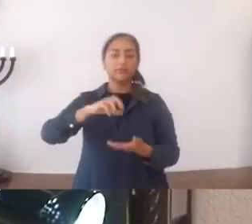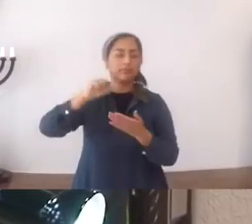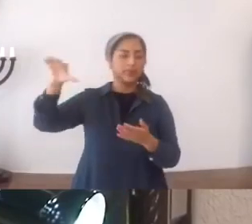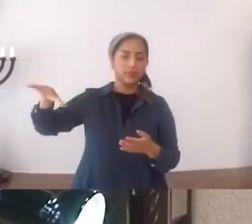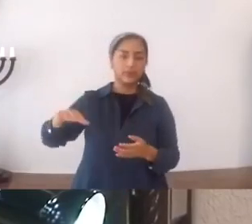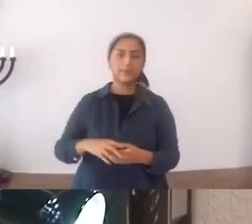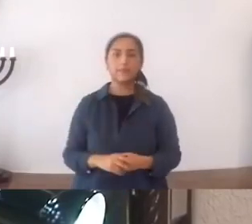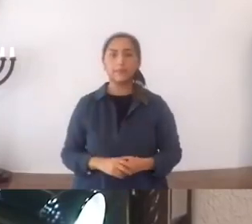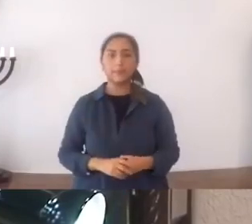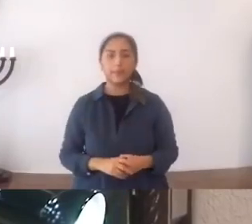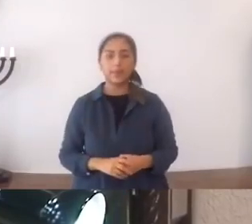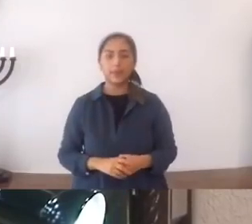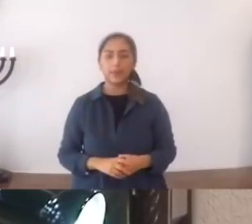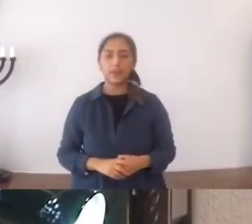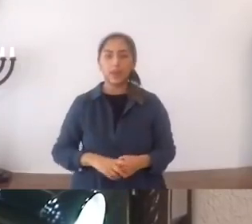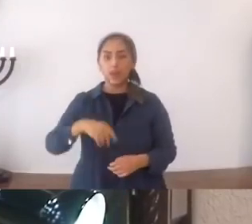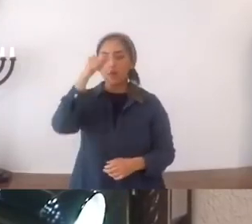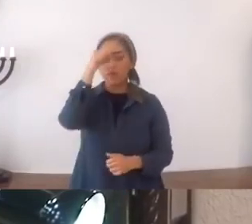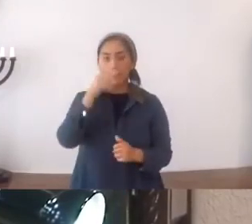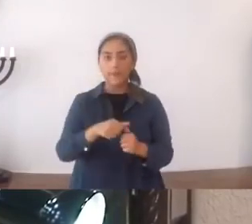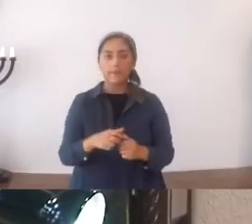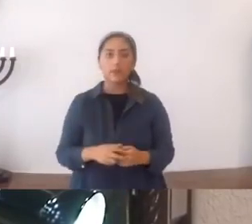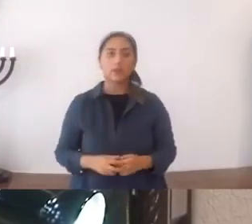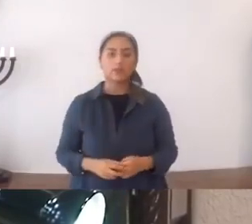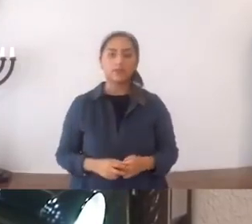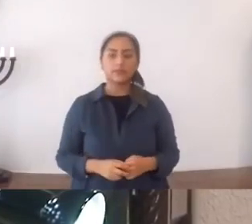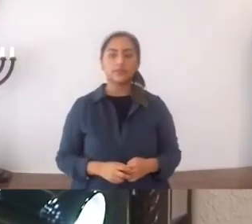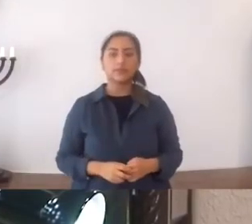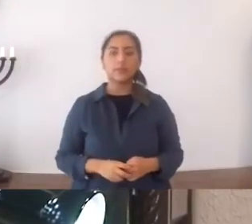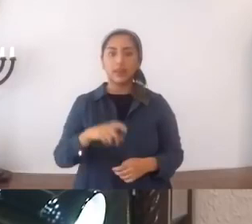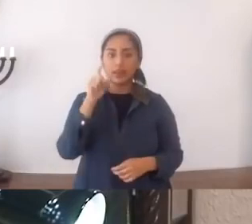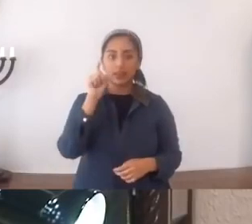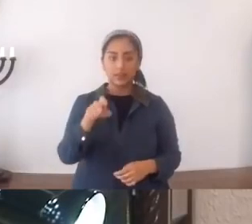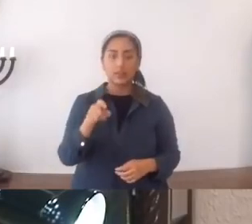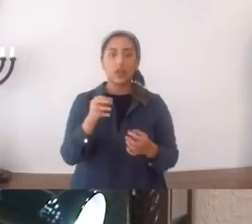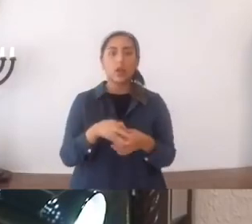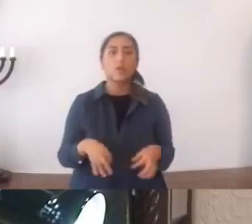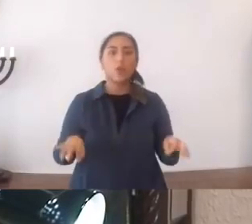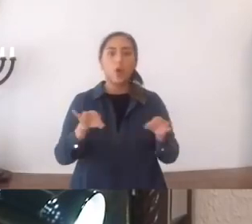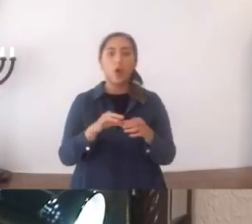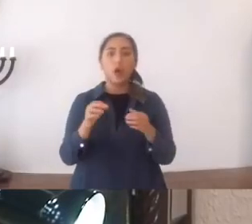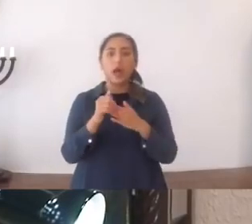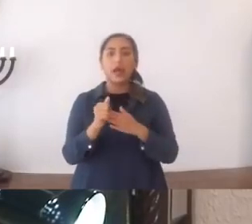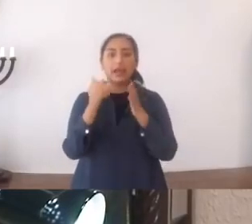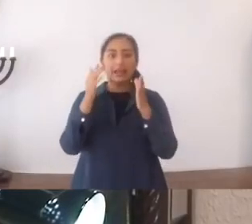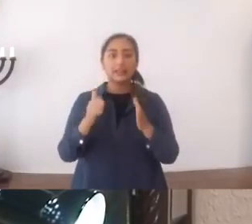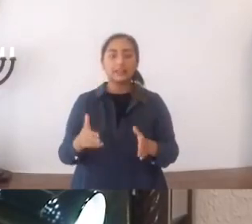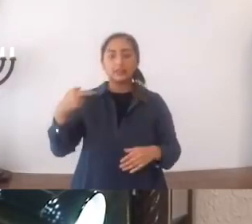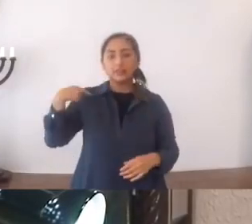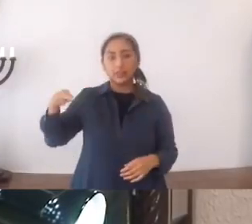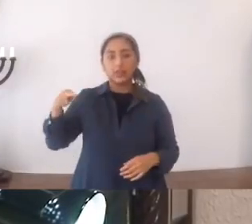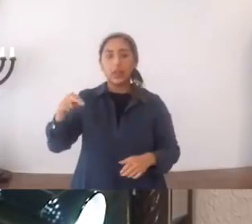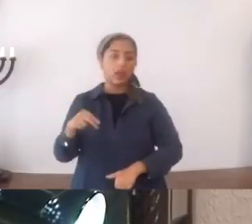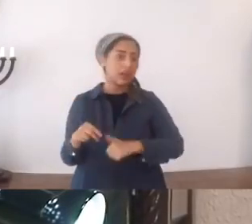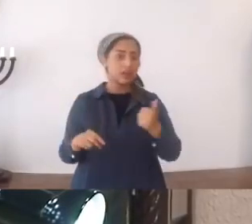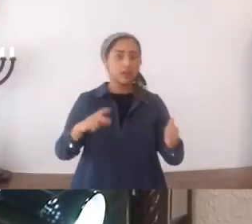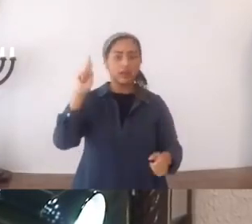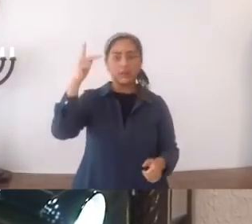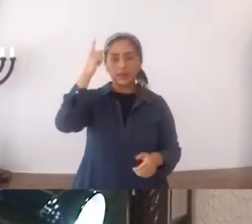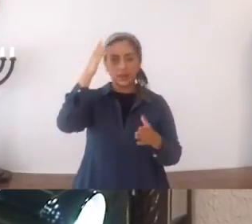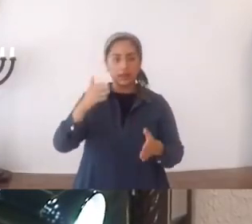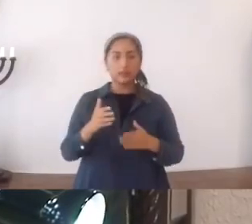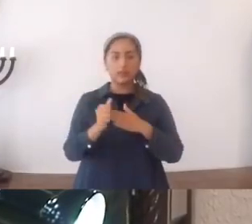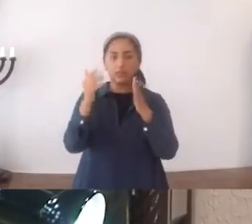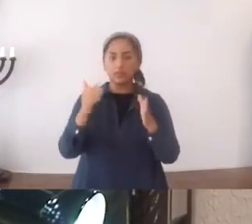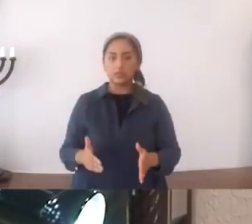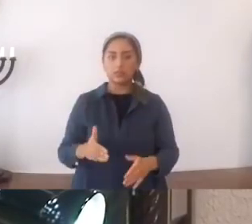Mashiach lo devil, reprenda, Joshua de HaMashiach Juan Pablo repented, II. of John Paul Recuerda, II. Remember, tiene que ser un líder religioso he has to be a religious